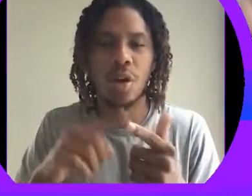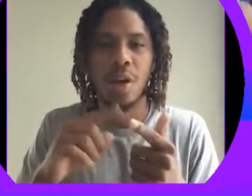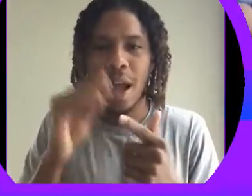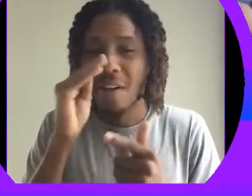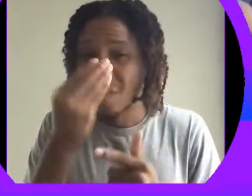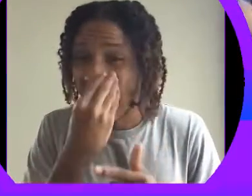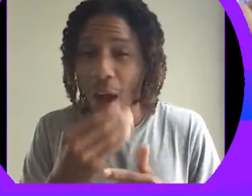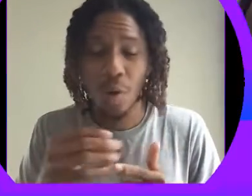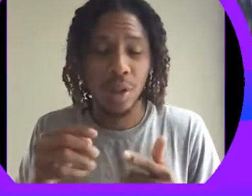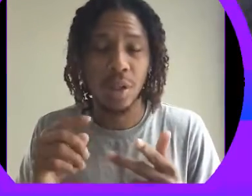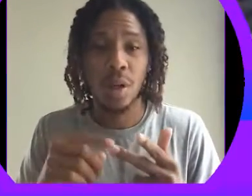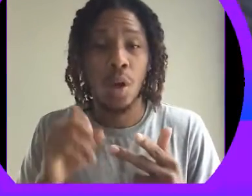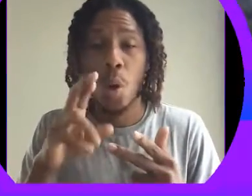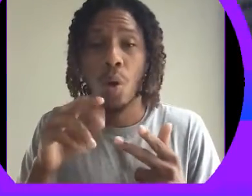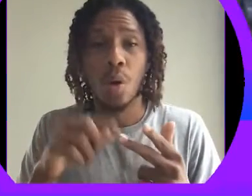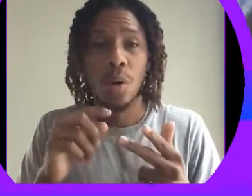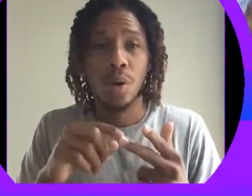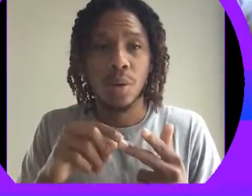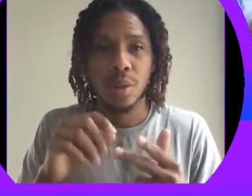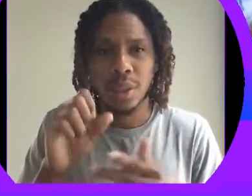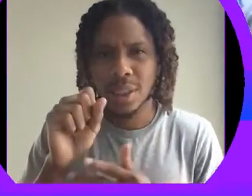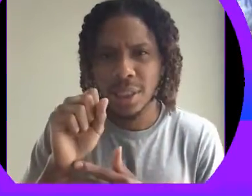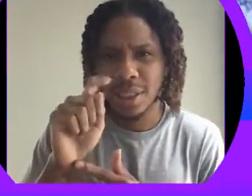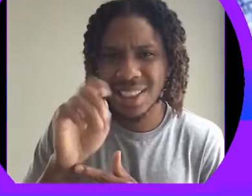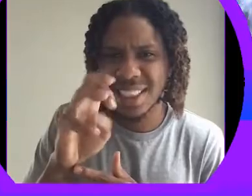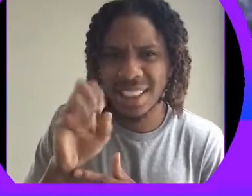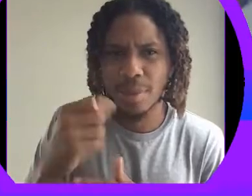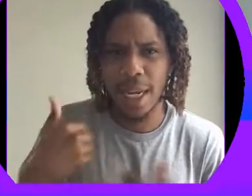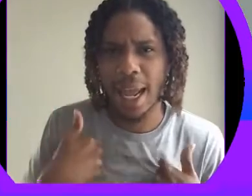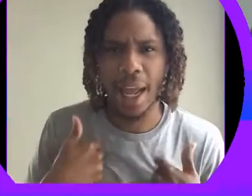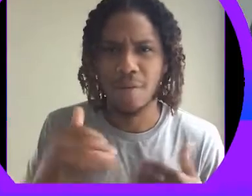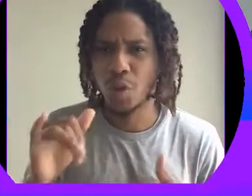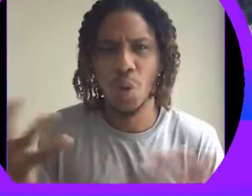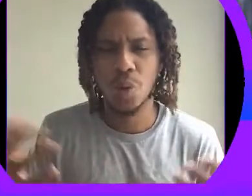flowers, anything, or just some little stim toys I have.